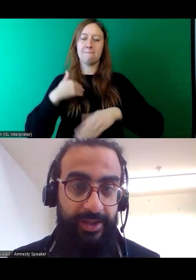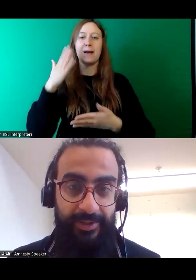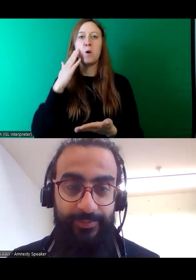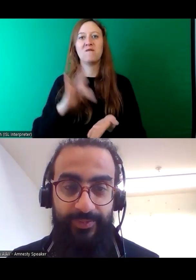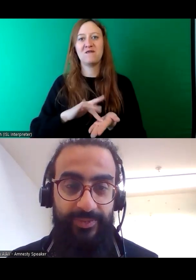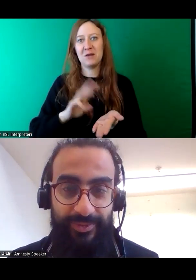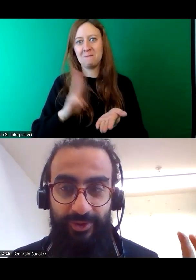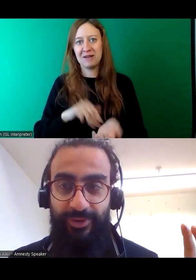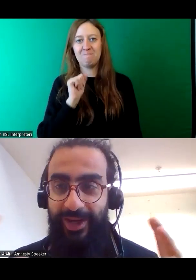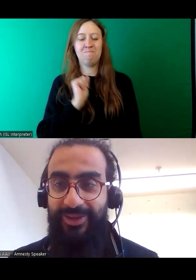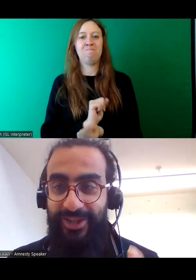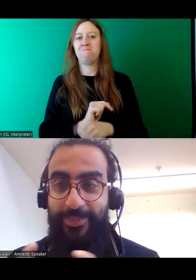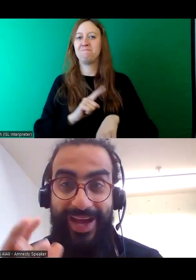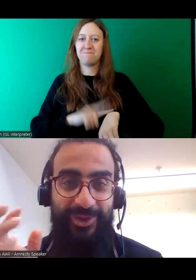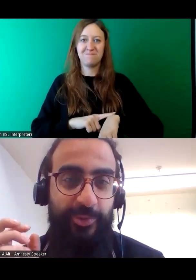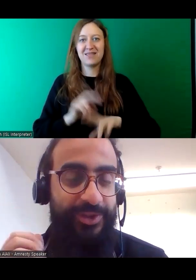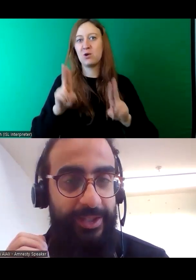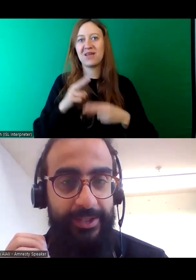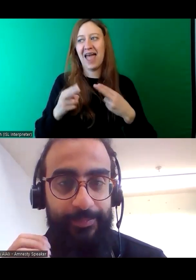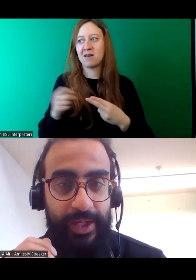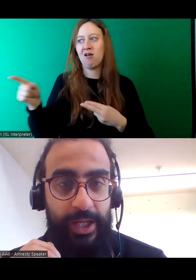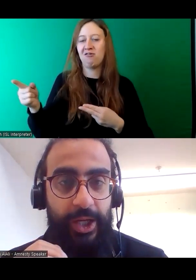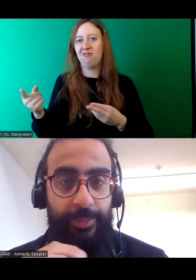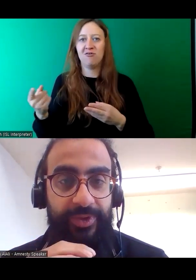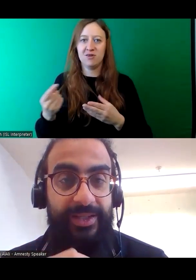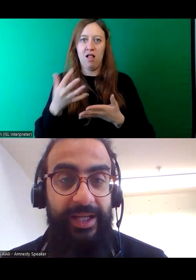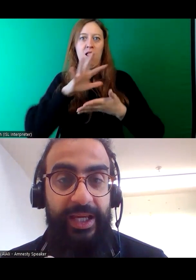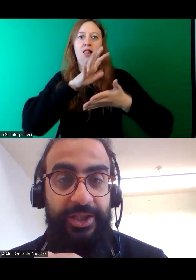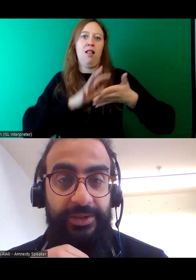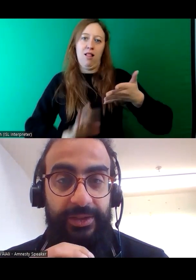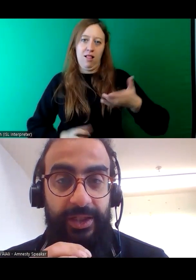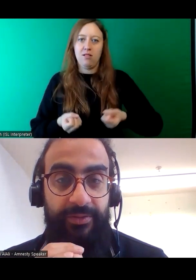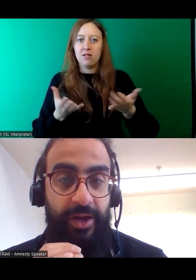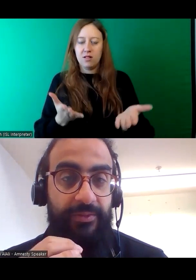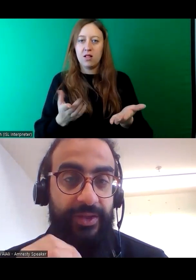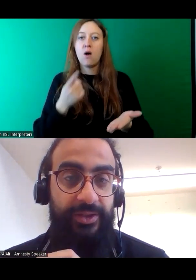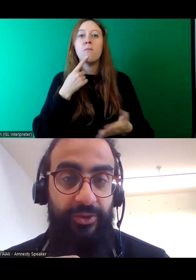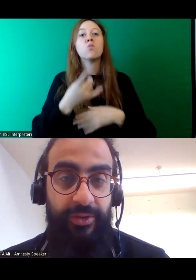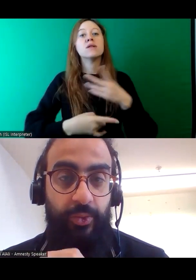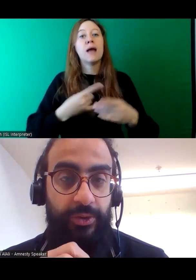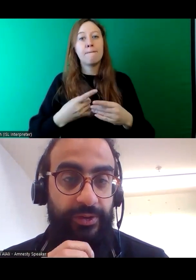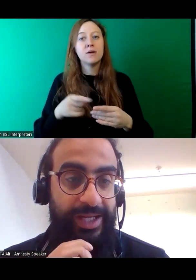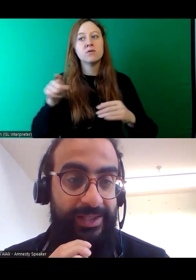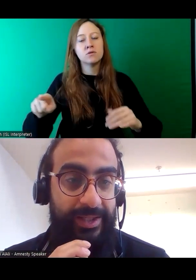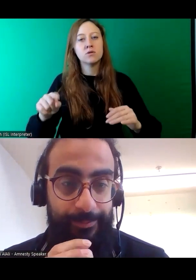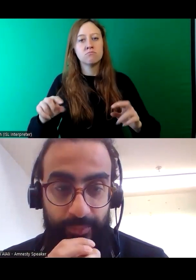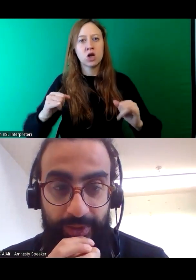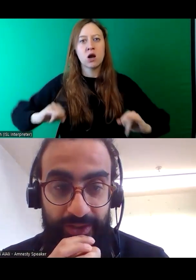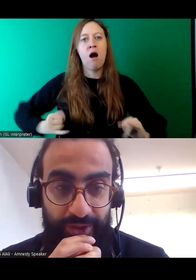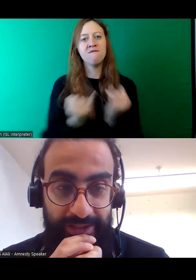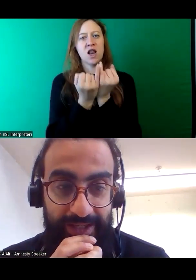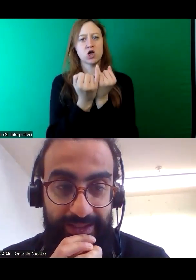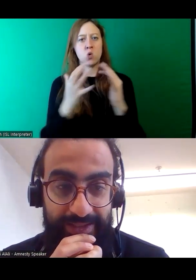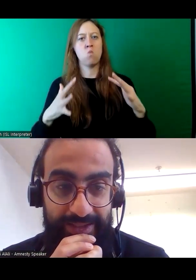minutes, you can't really pack too much in it. But the escalation of the conflict or the war in Gaza,